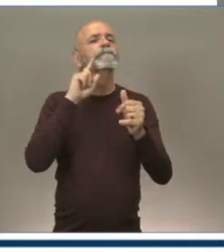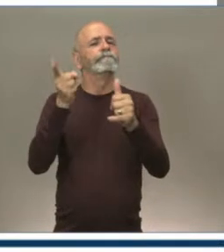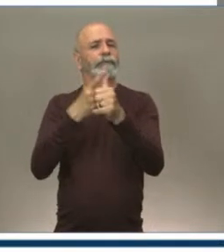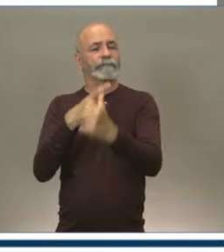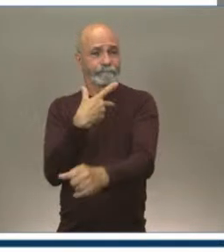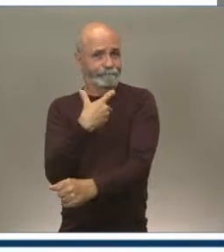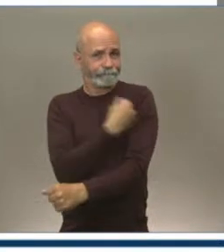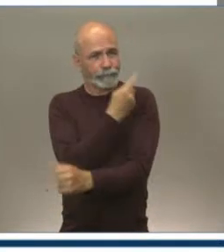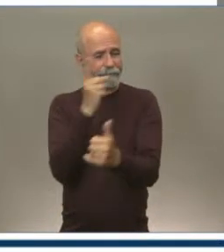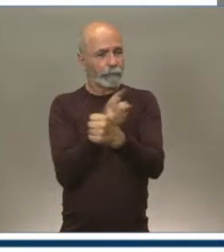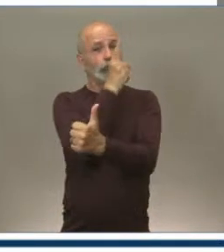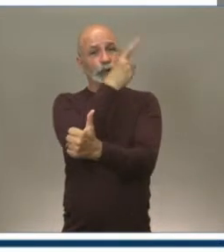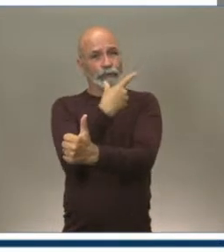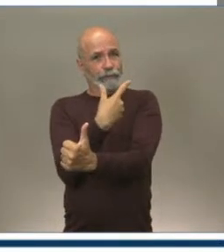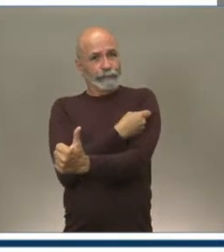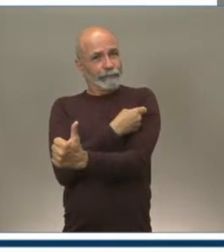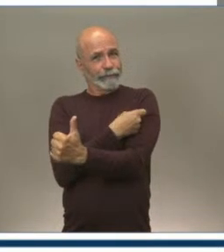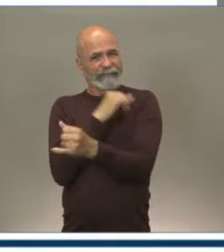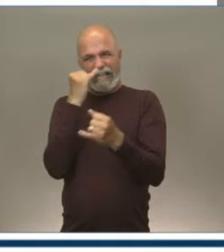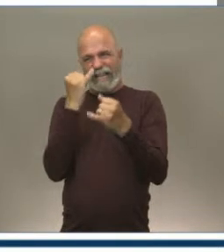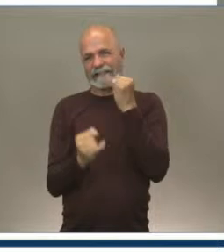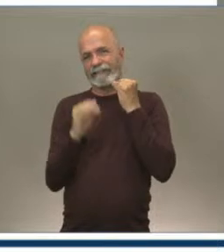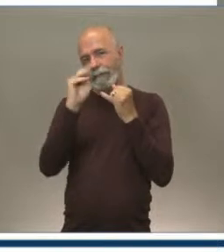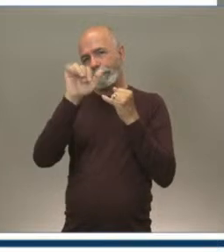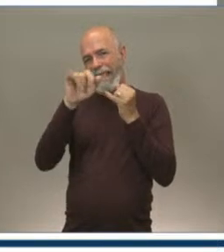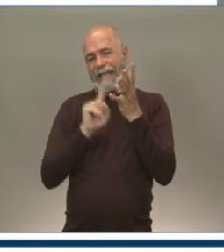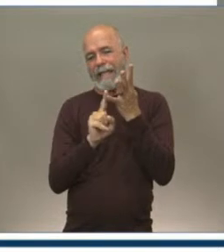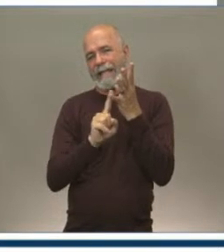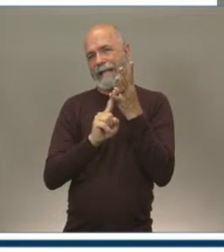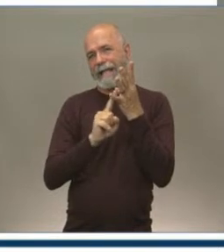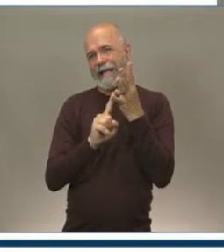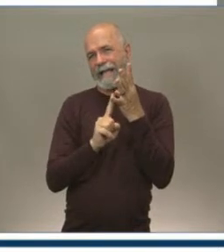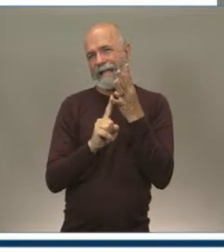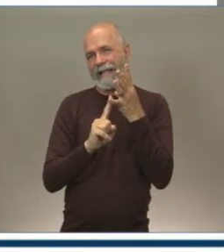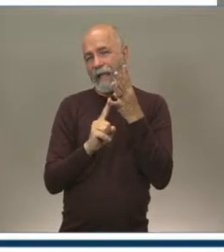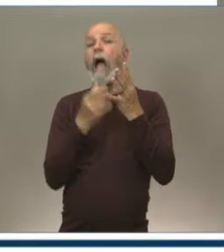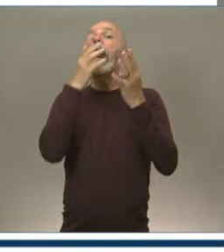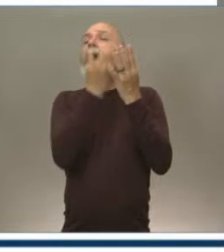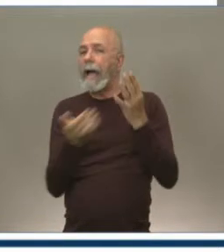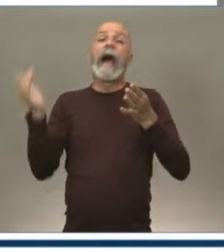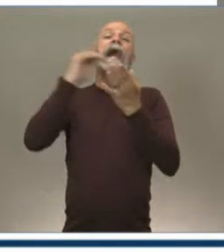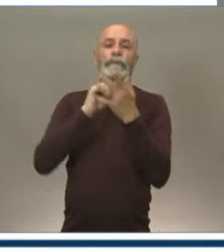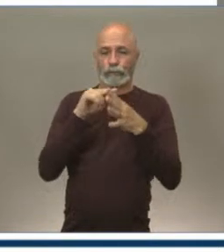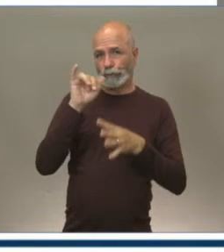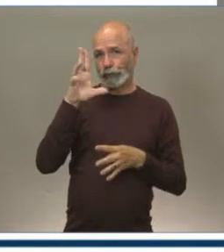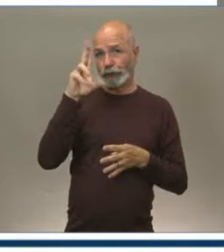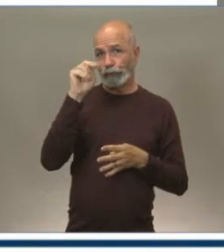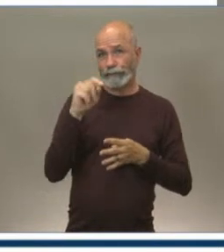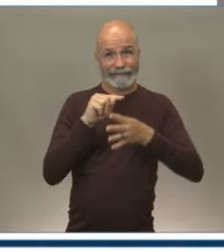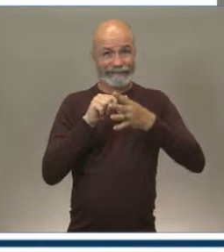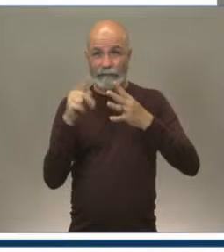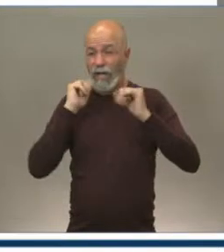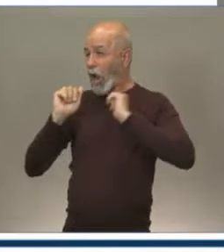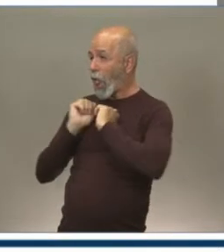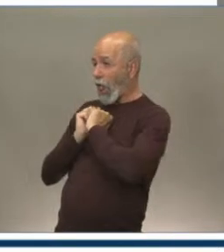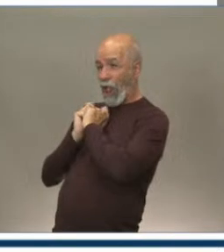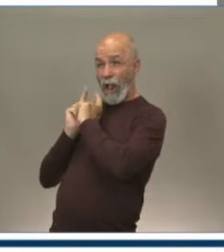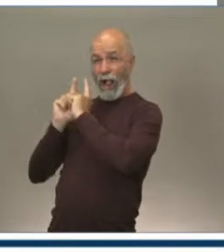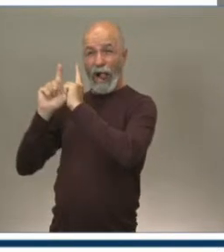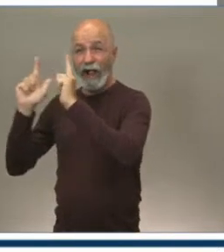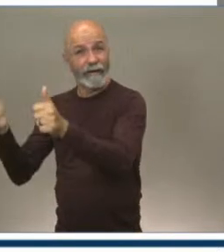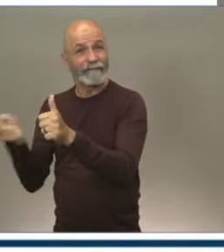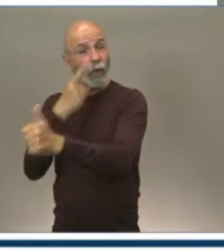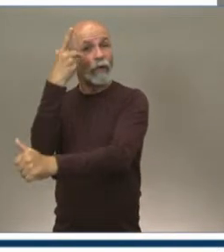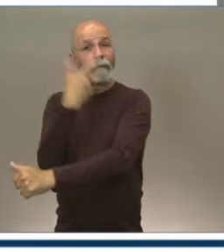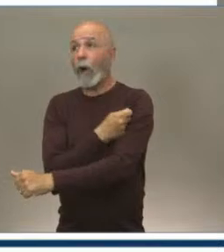May, and for vaccination in June. And once everyone has a first dose, we greatly reduce the